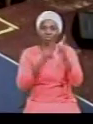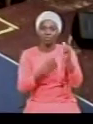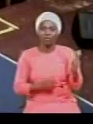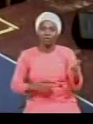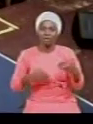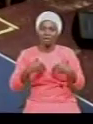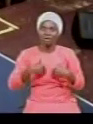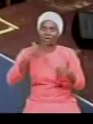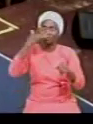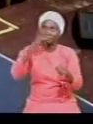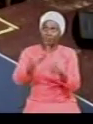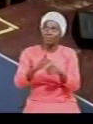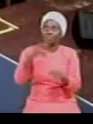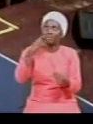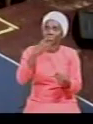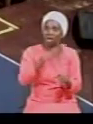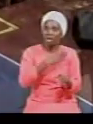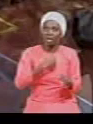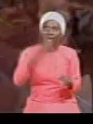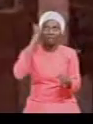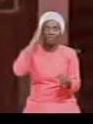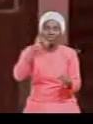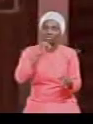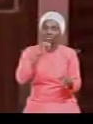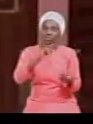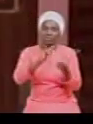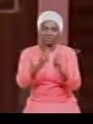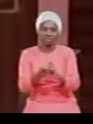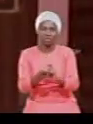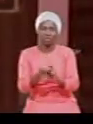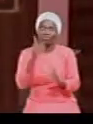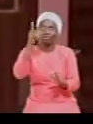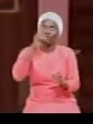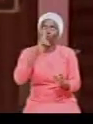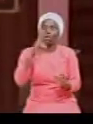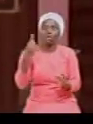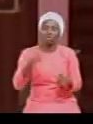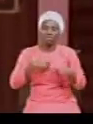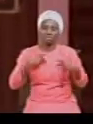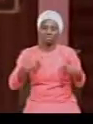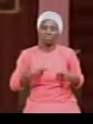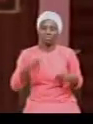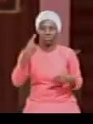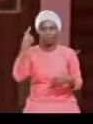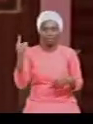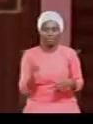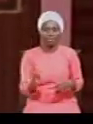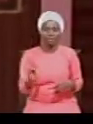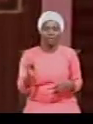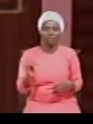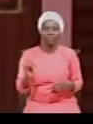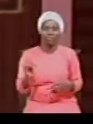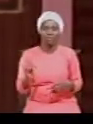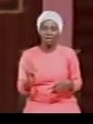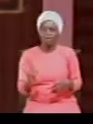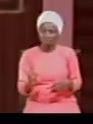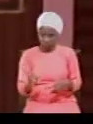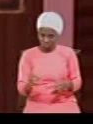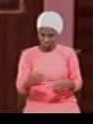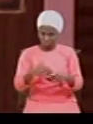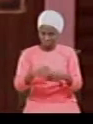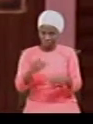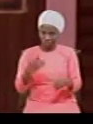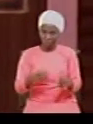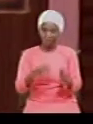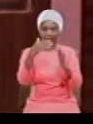Thou art a priest forever after the order of Melchizedek.